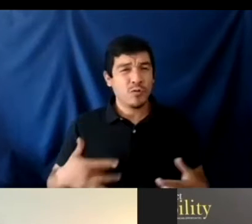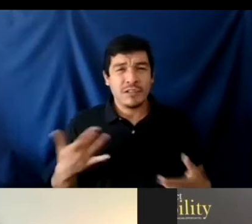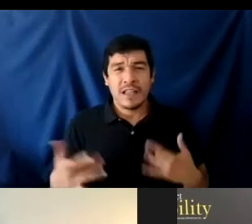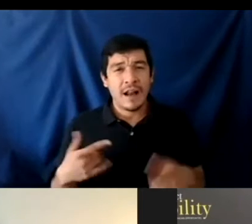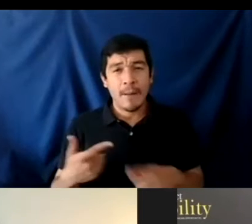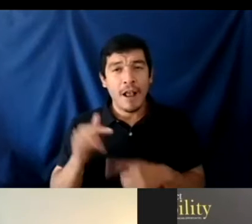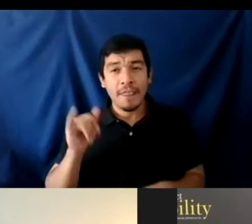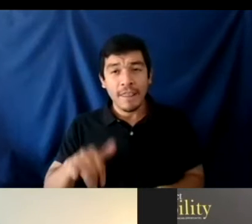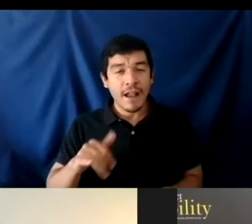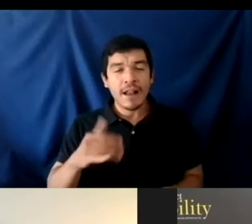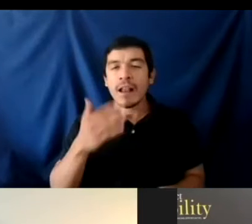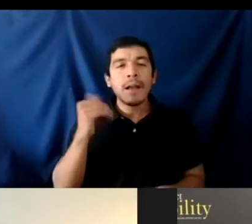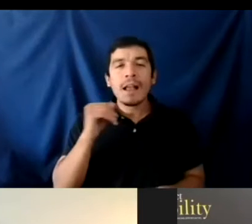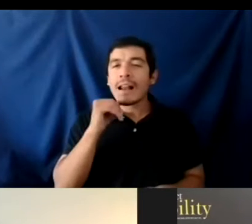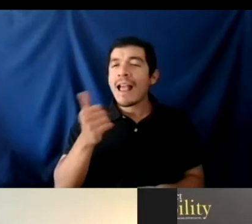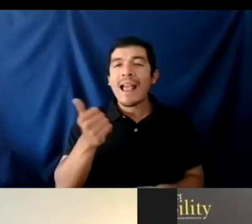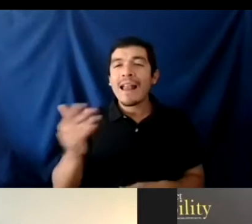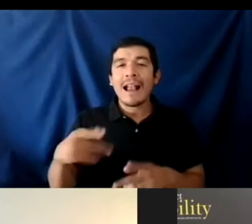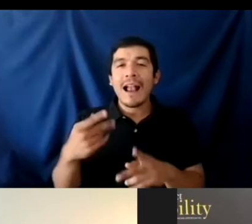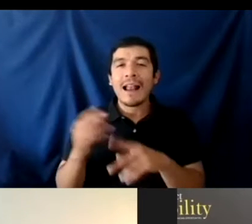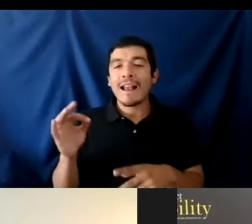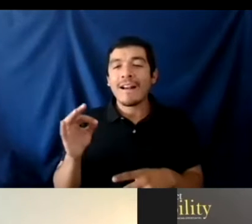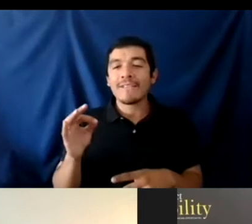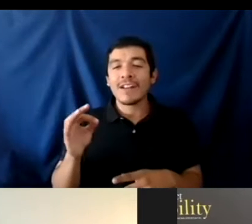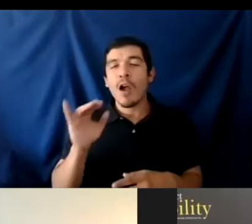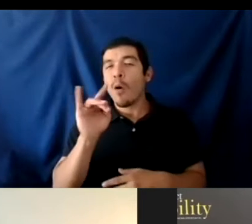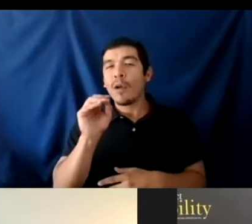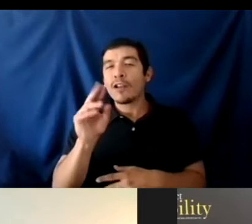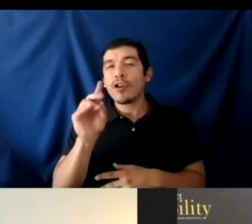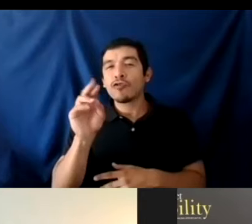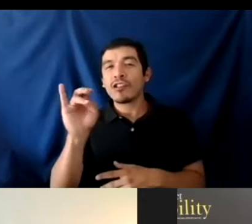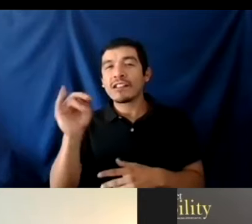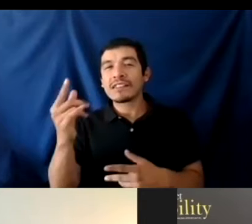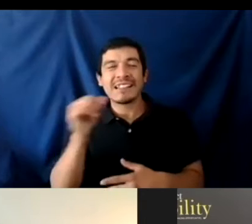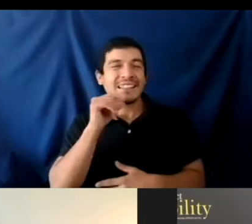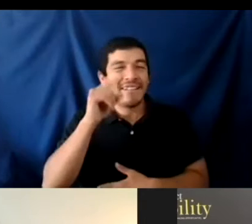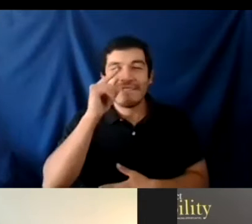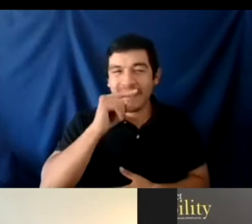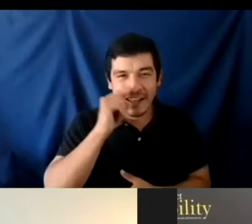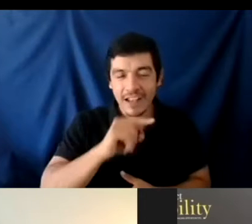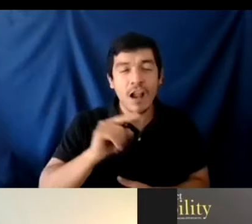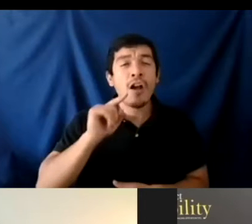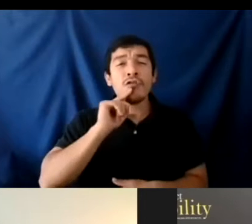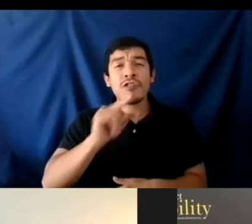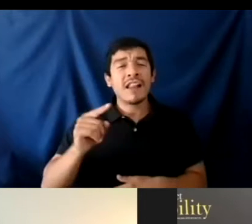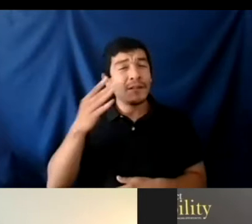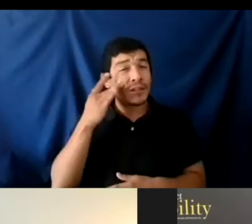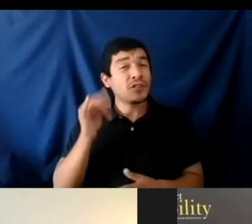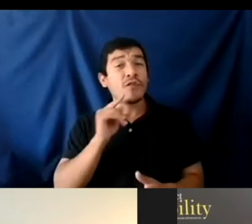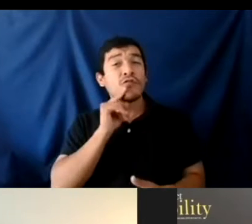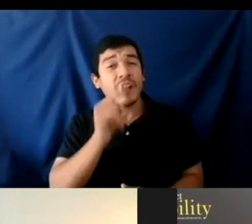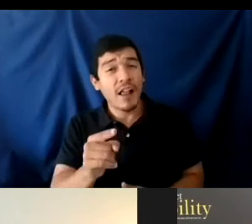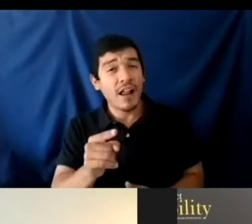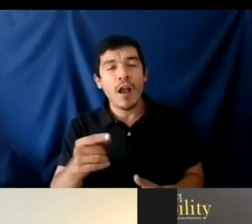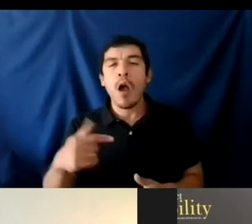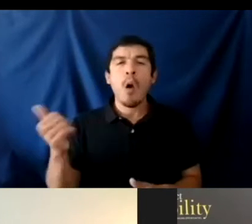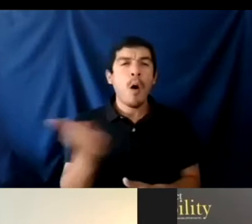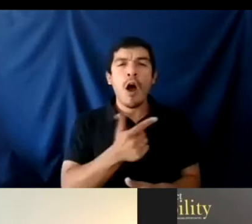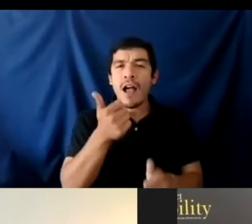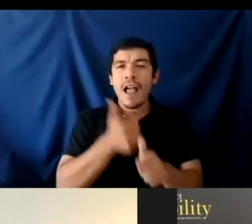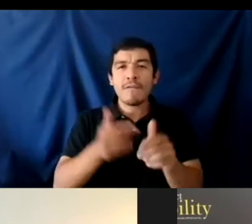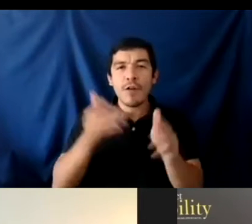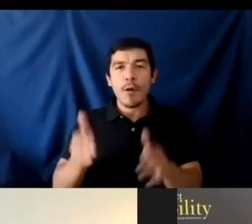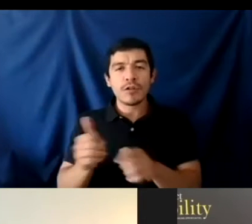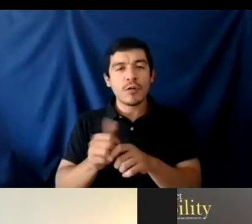is not because of any sort of window dressing or addressing some sort of number, but actually because of the reality that every single person with